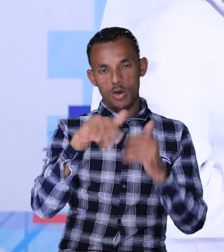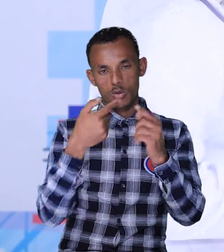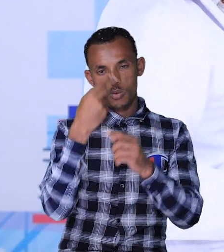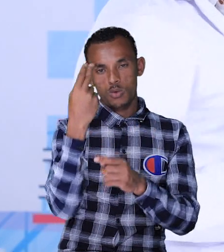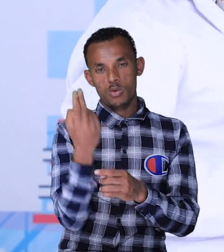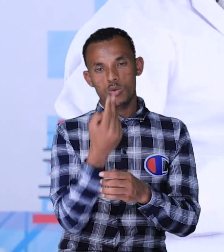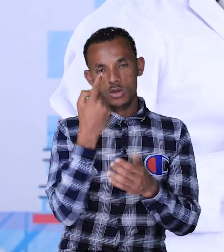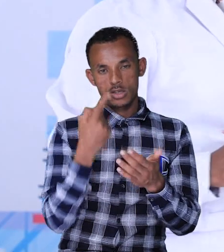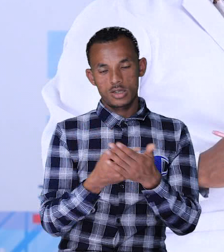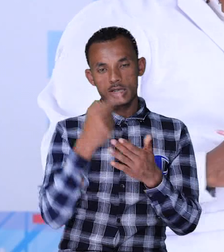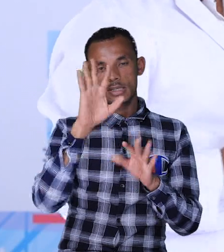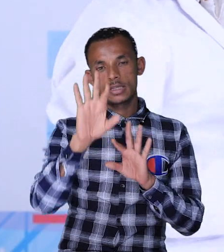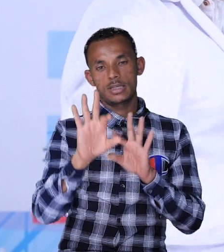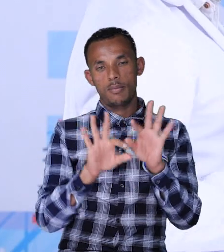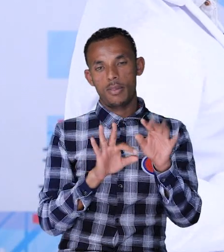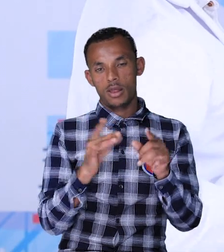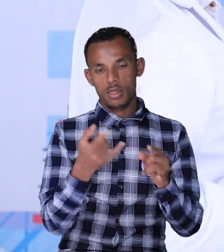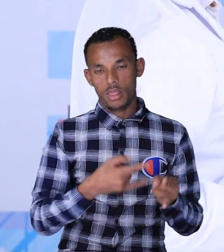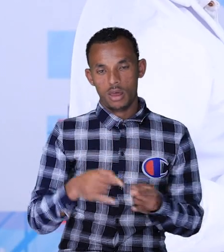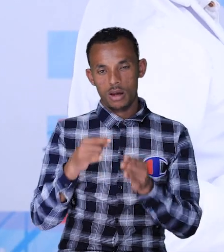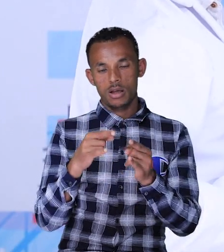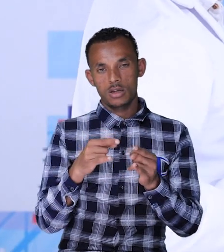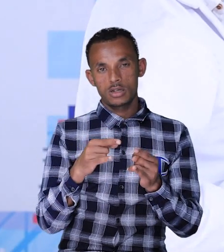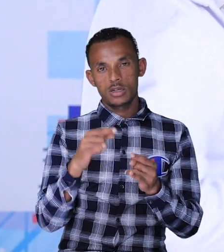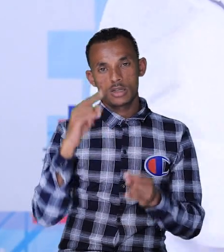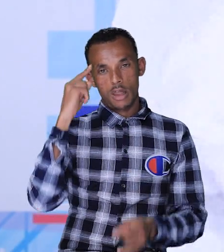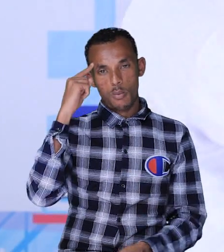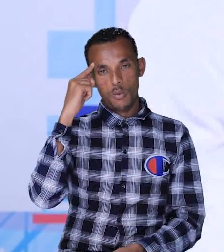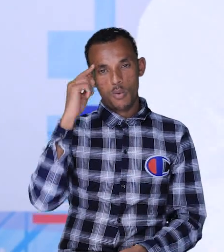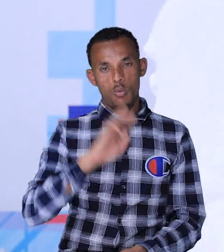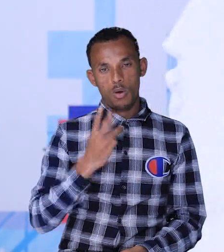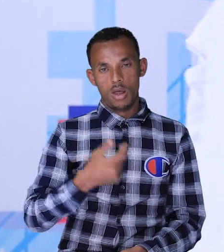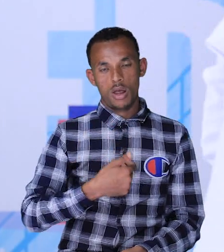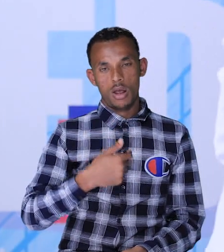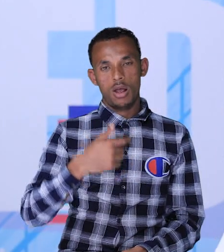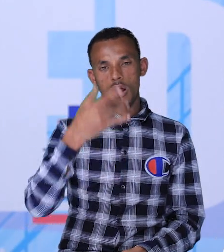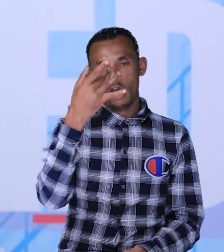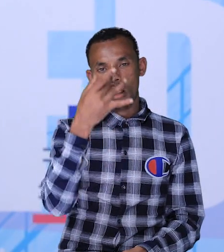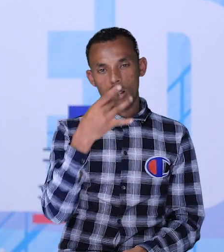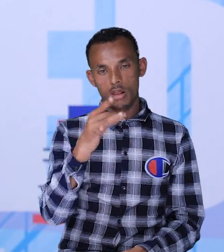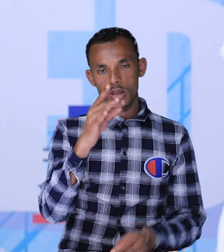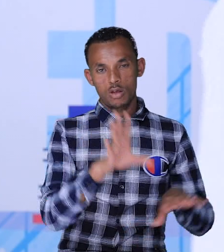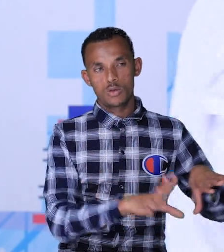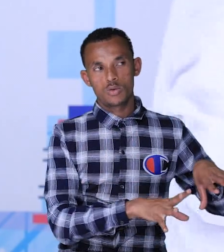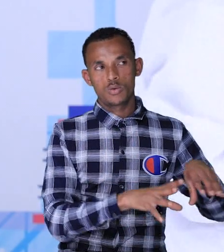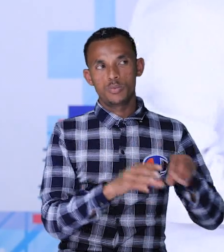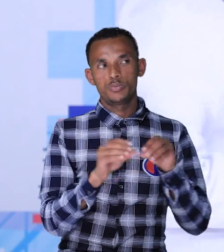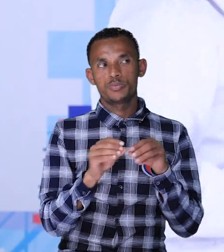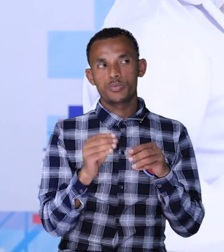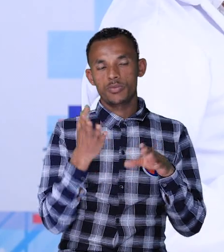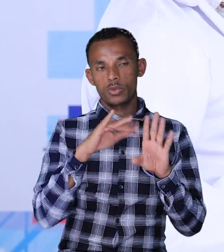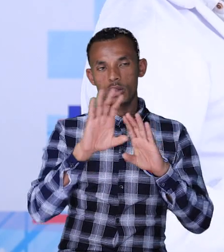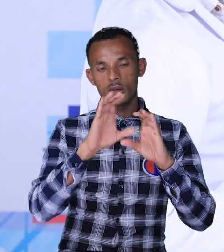apply this sampling technique. Suppose we have 80 students in a